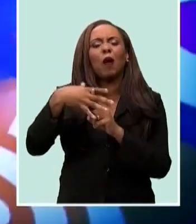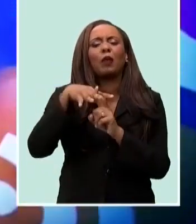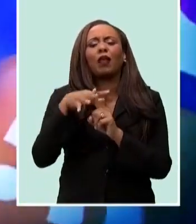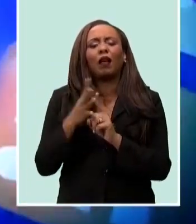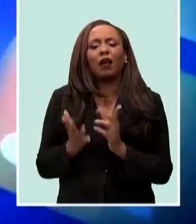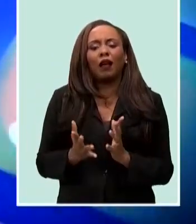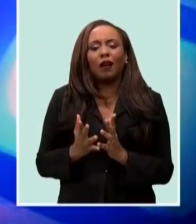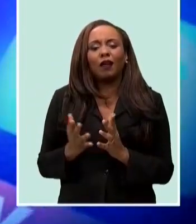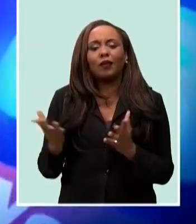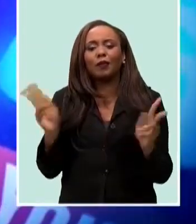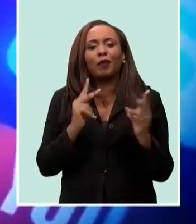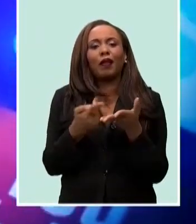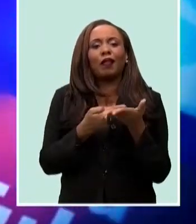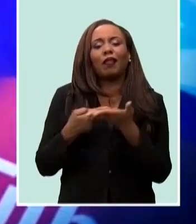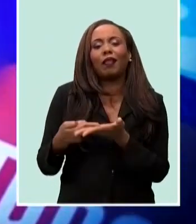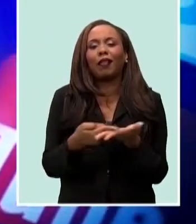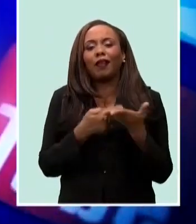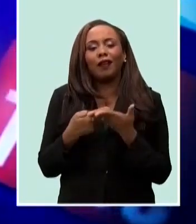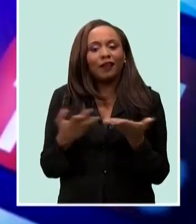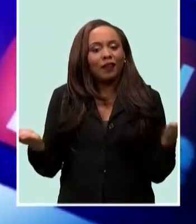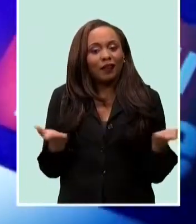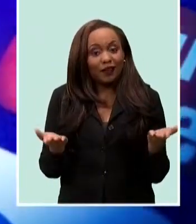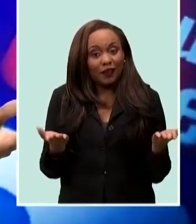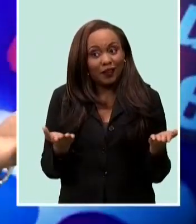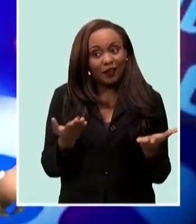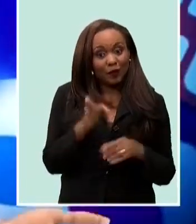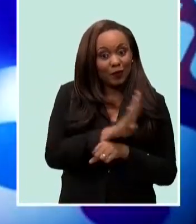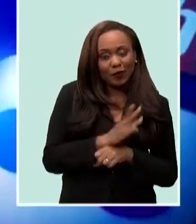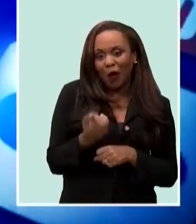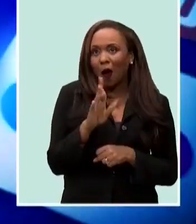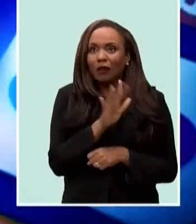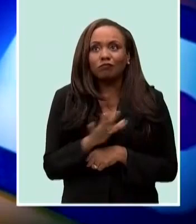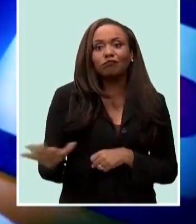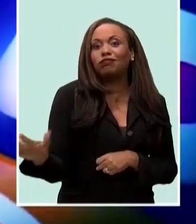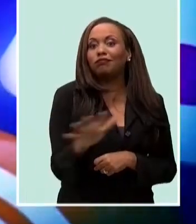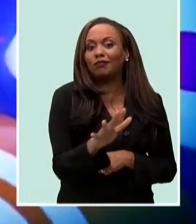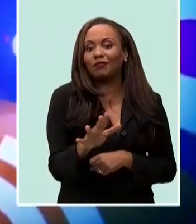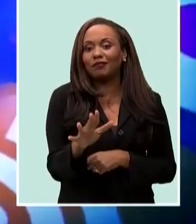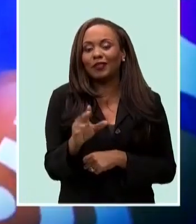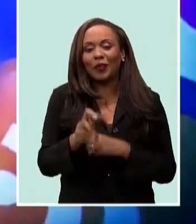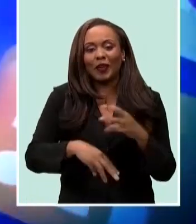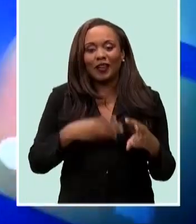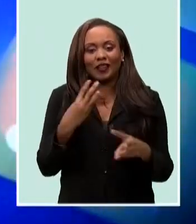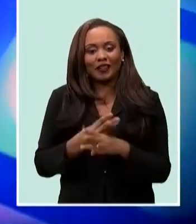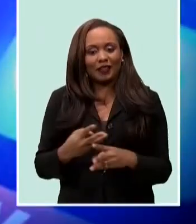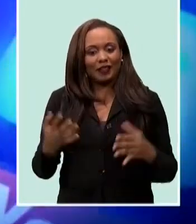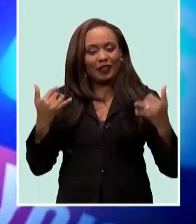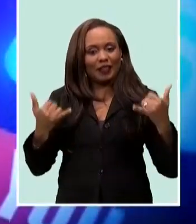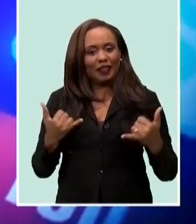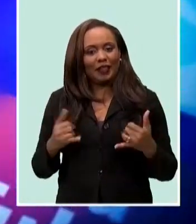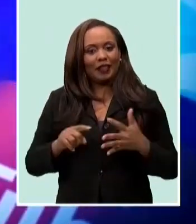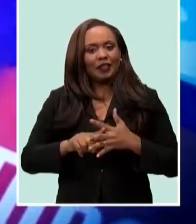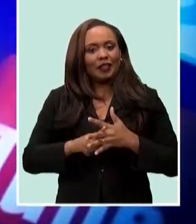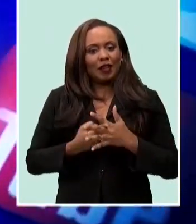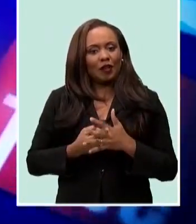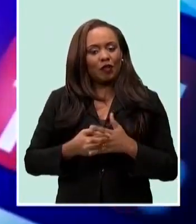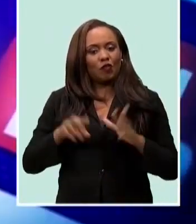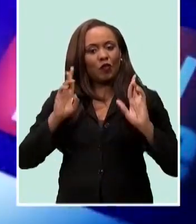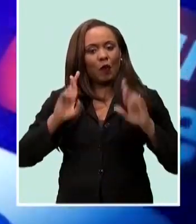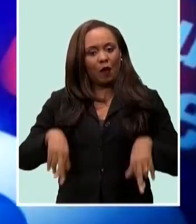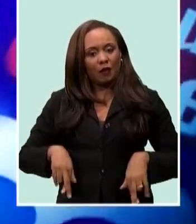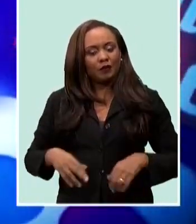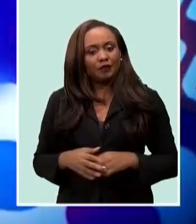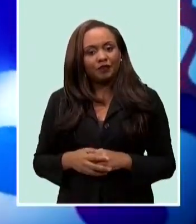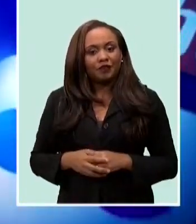widely discussed on social media here in Barbados or across the globe for that matter. So tonight we start with some reaction to the